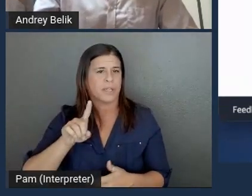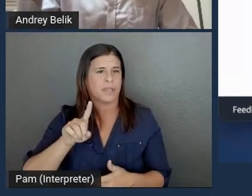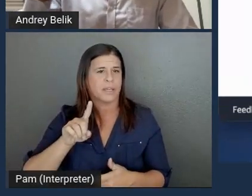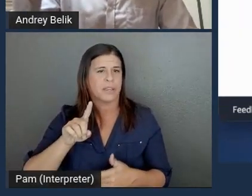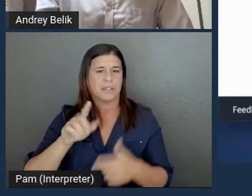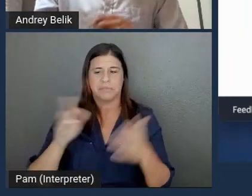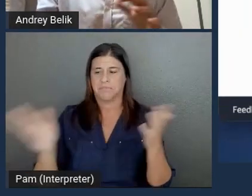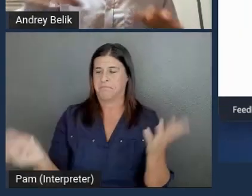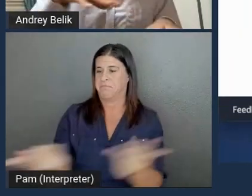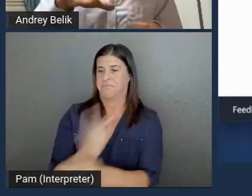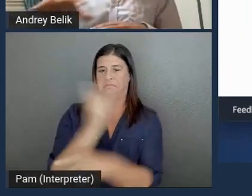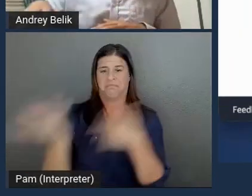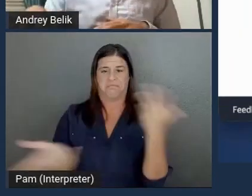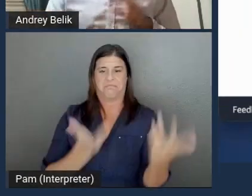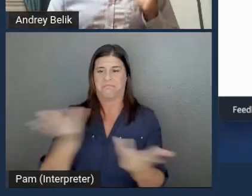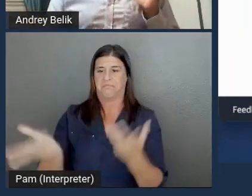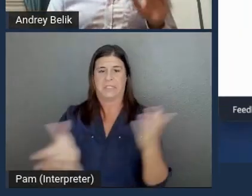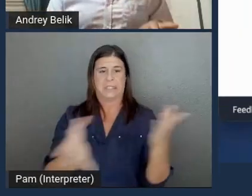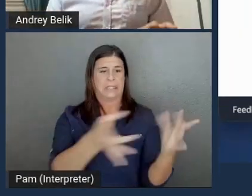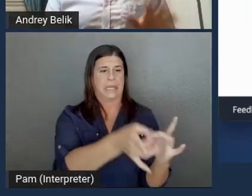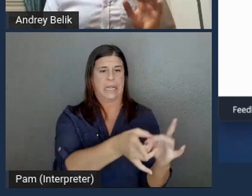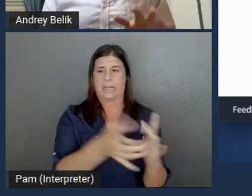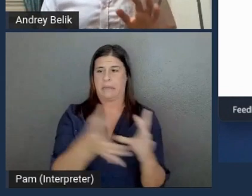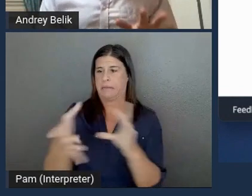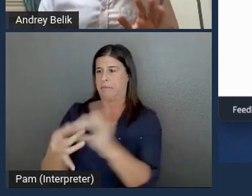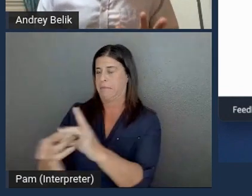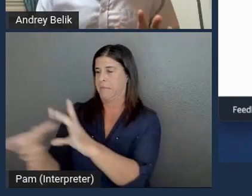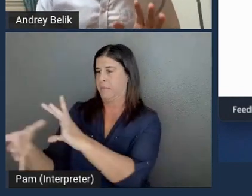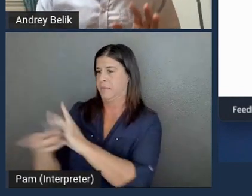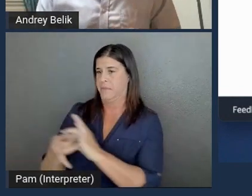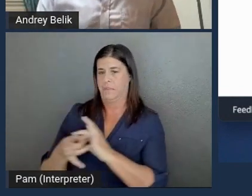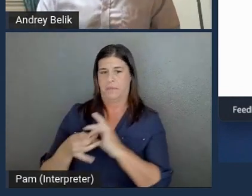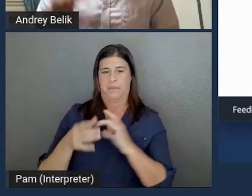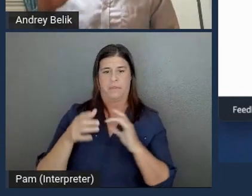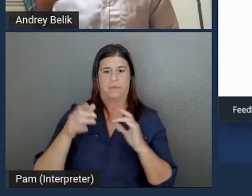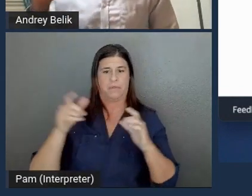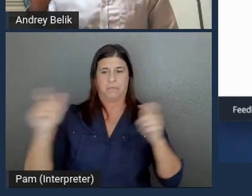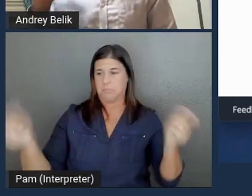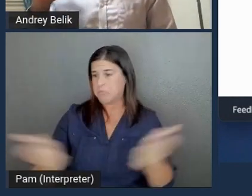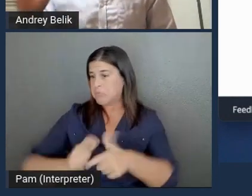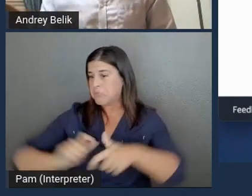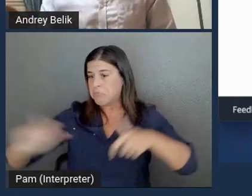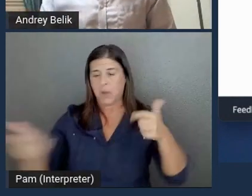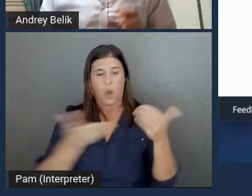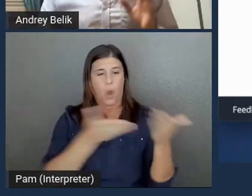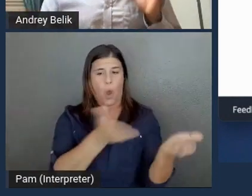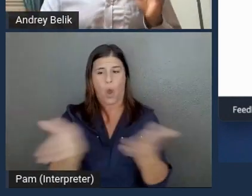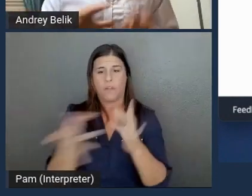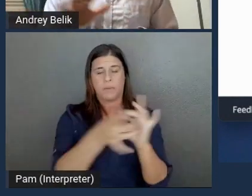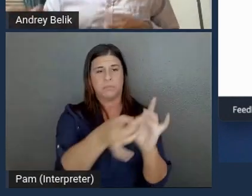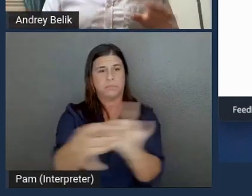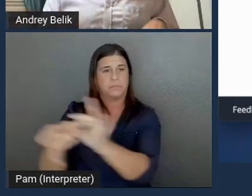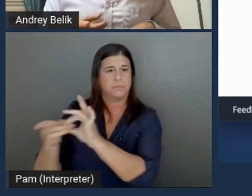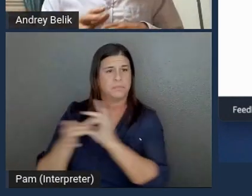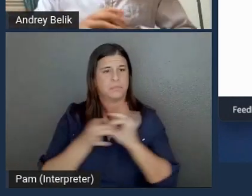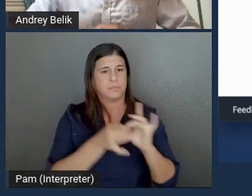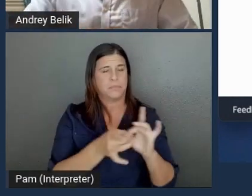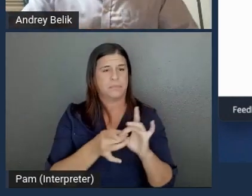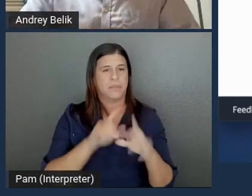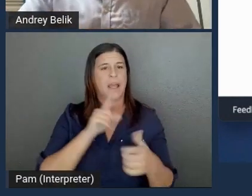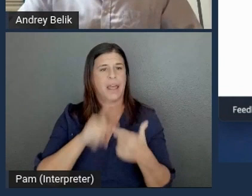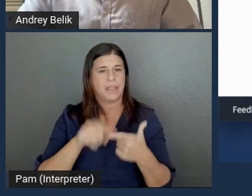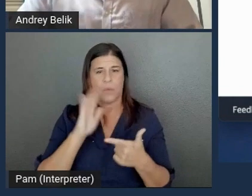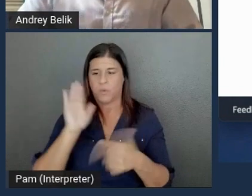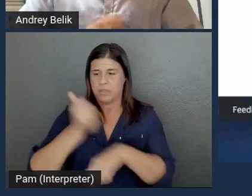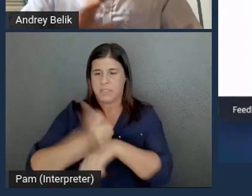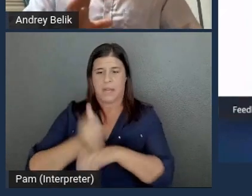orchestrate all the connection between application, auto-scaling service, and ElastiCache, and we'll get all that